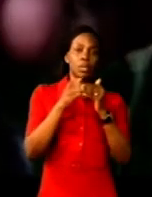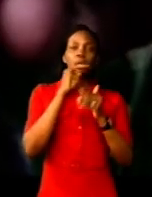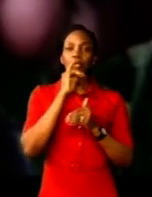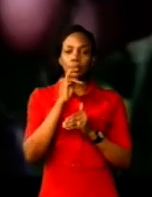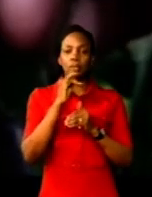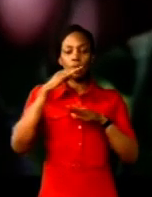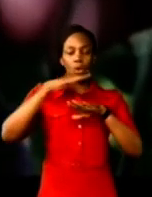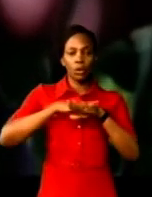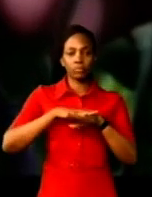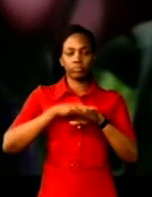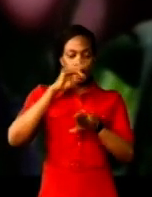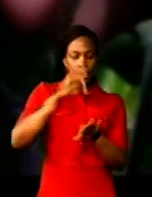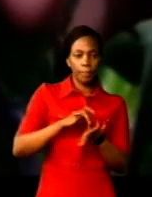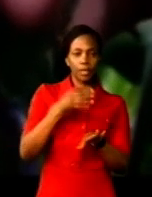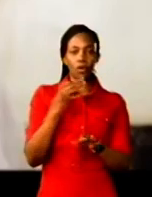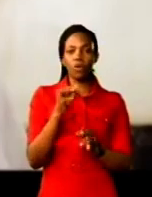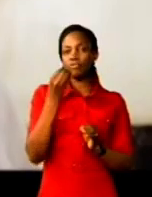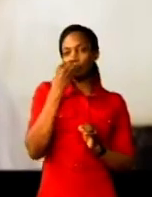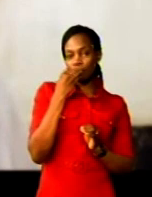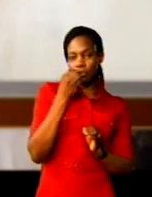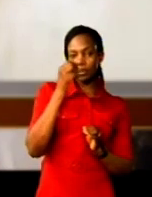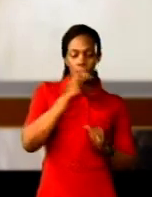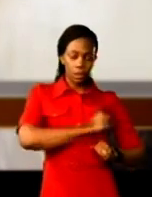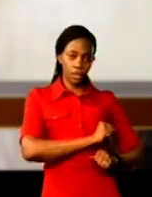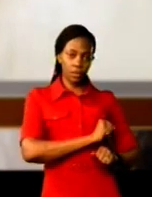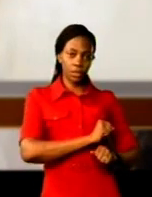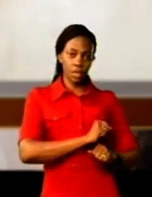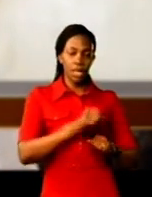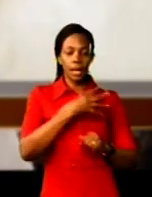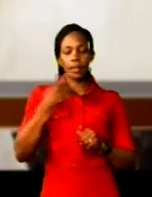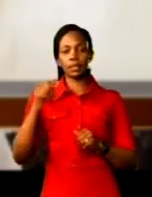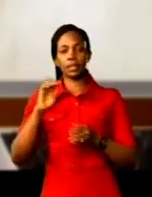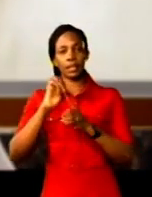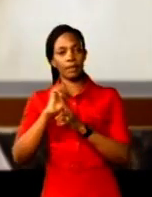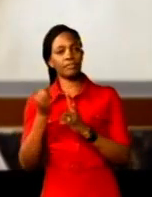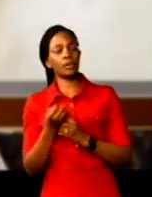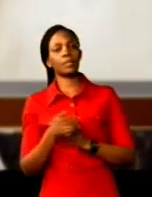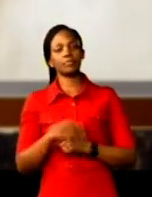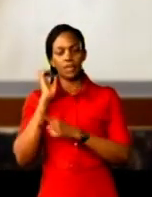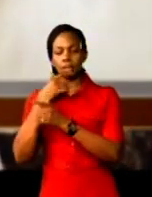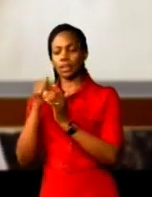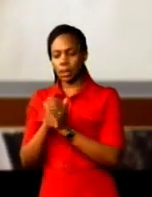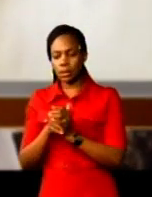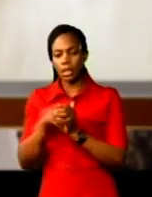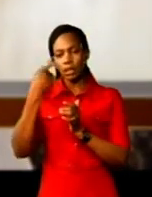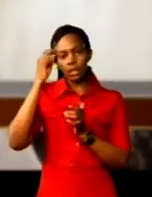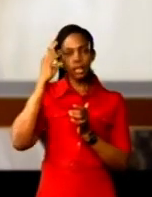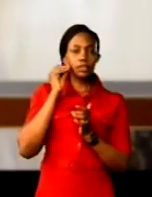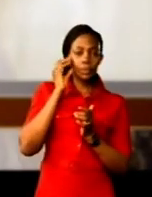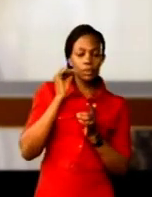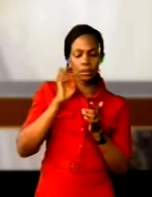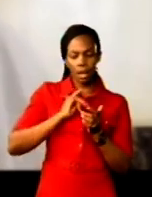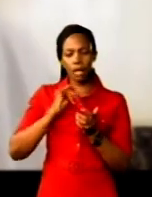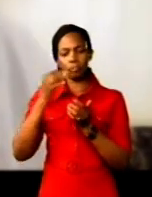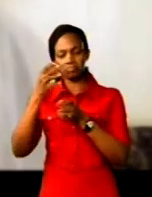security and the environment. With my experience and training that I had in Embrapa, Brazil, I'm using that to advise the